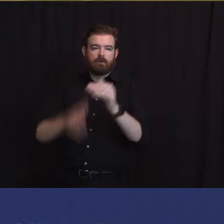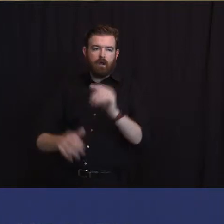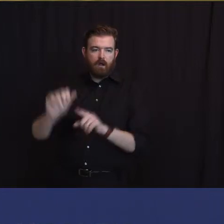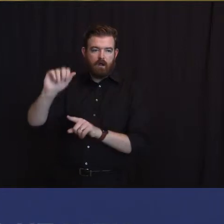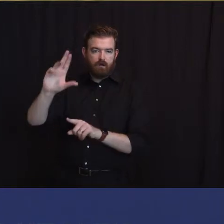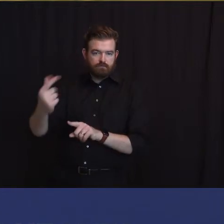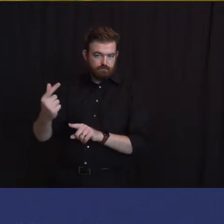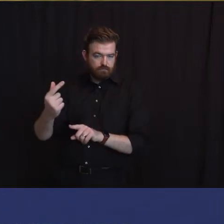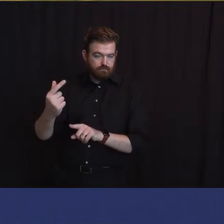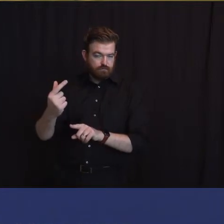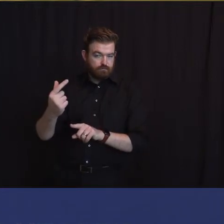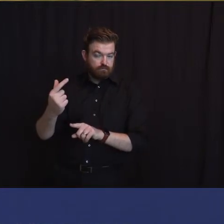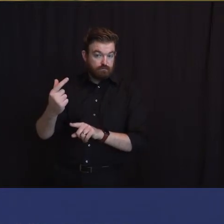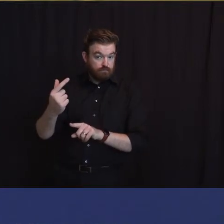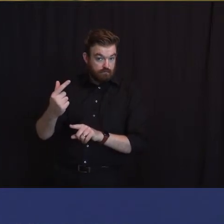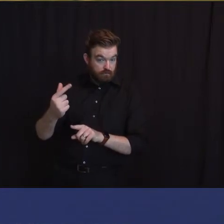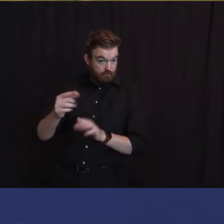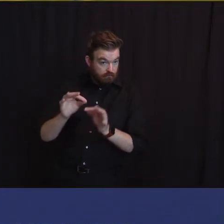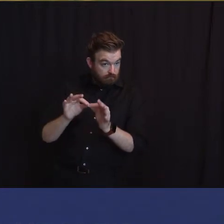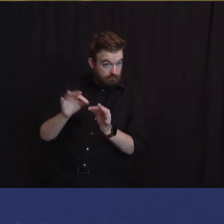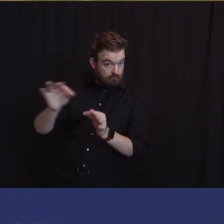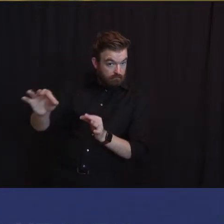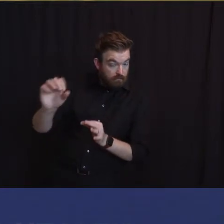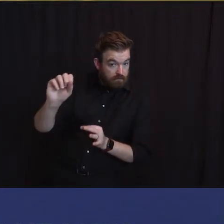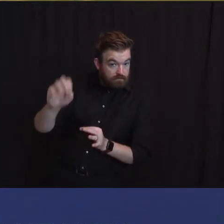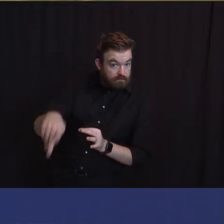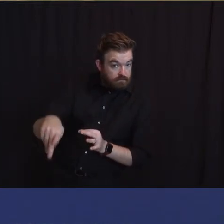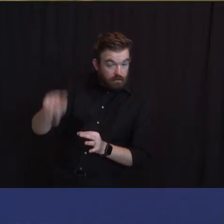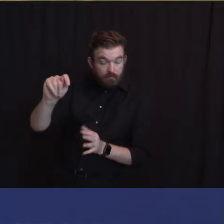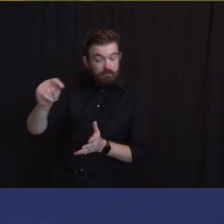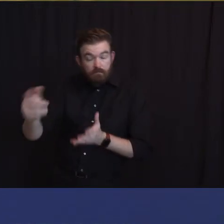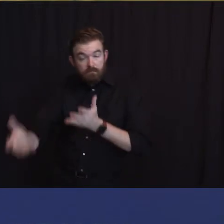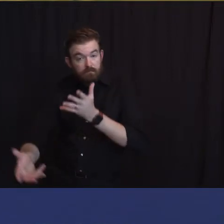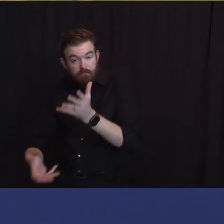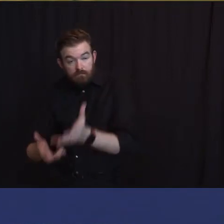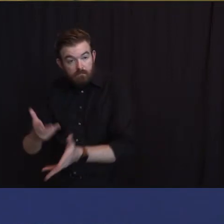Yeah. Let me, if I may,